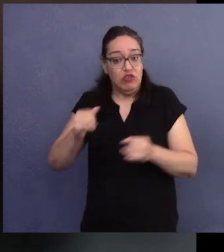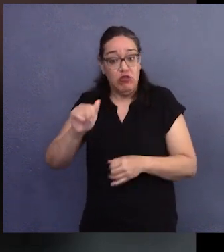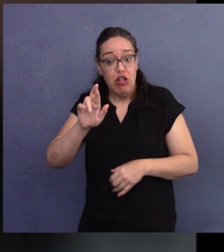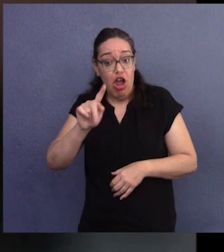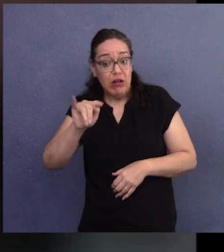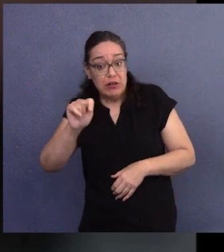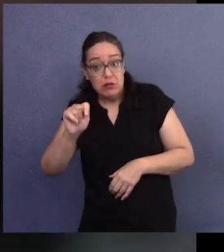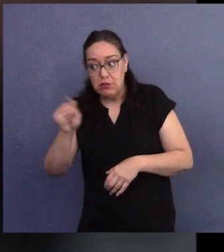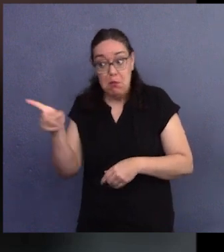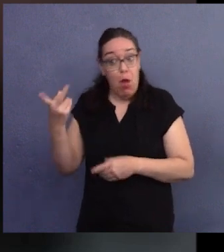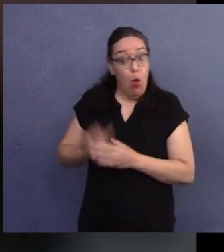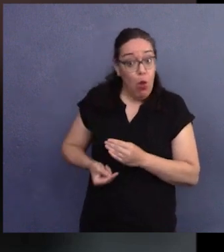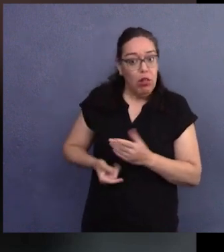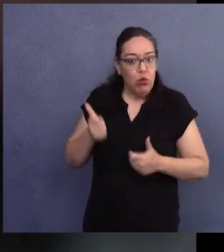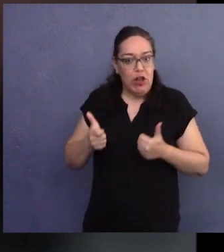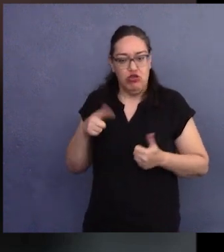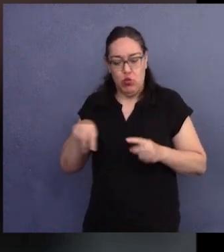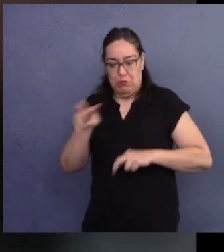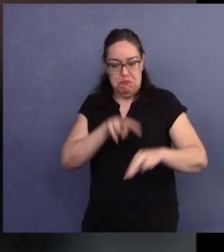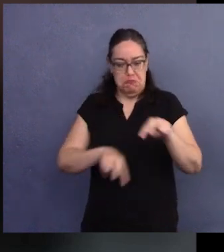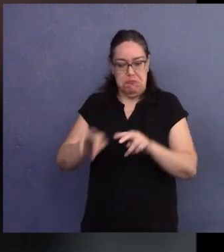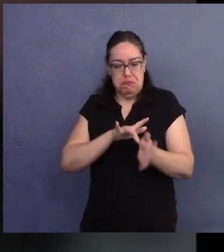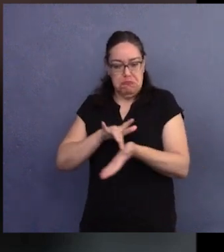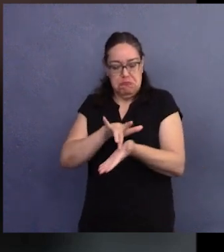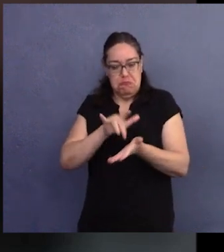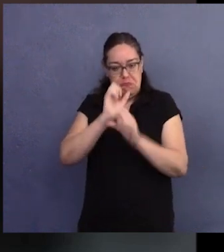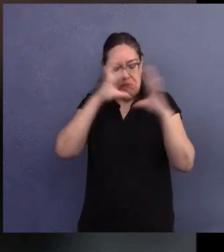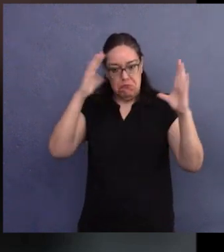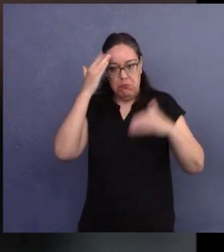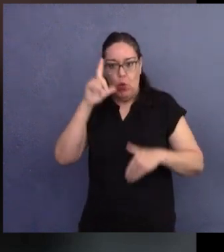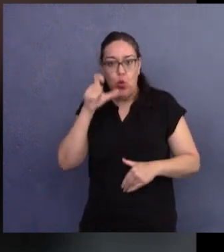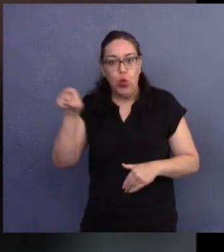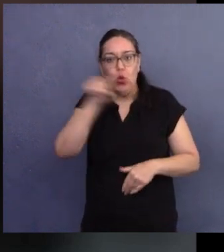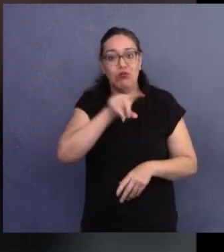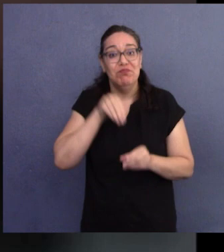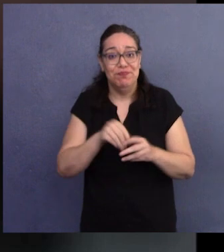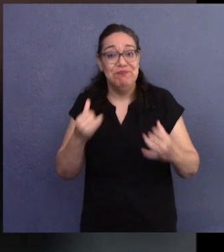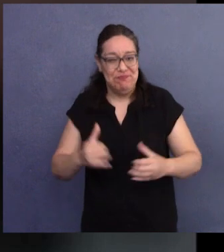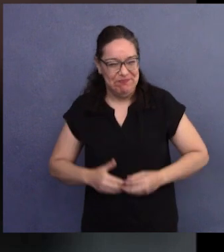So that way we can kind of capture who is with us today.